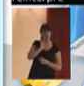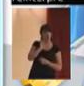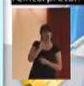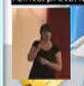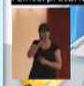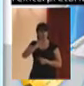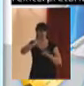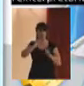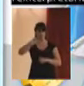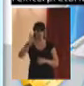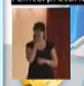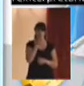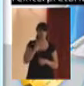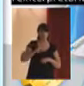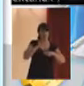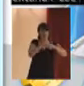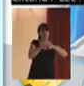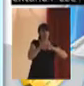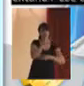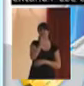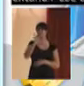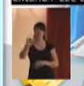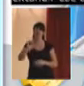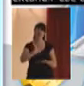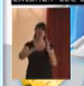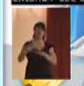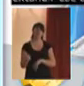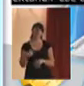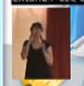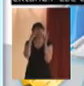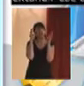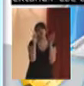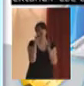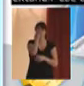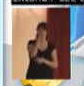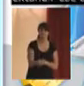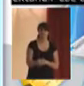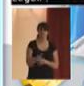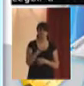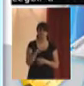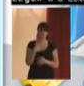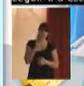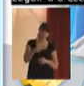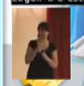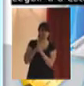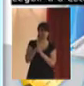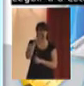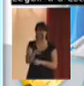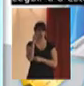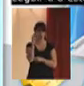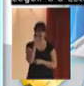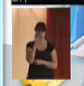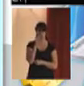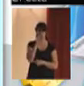accessibility requirement, but also it allows us to expand. Why do not say the at FDF? Why cannot we expand it to I